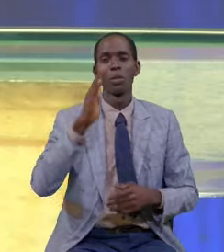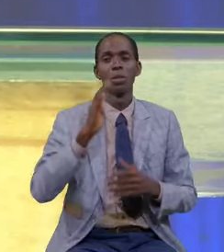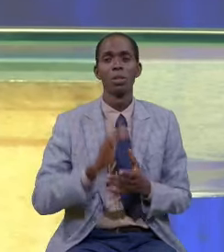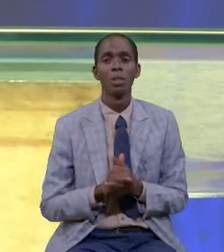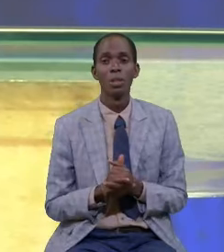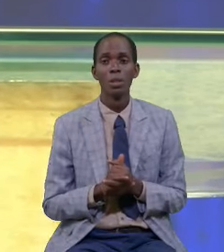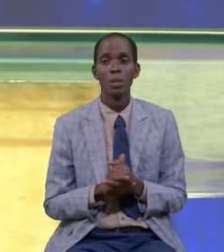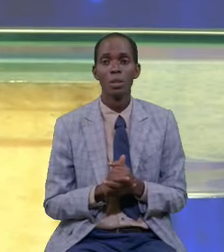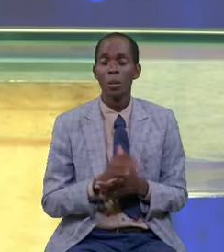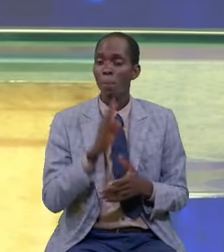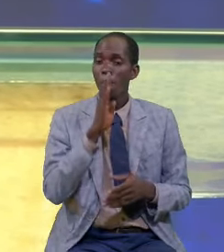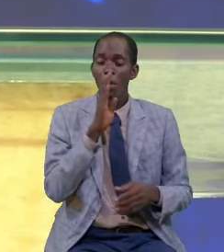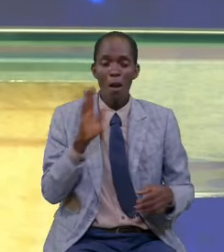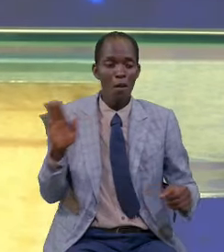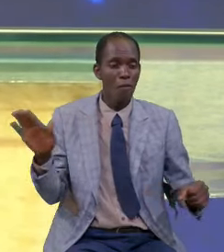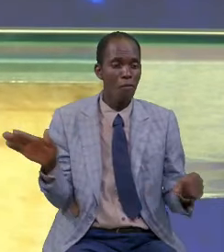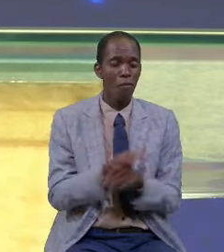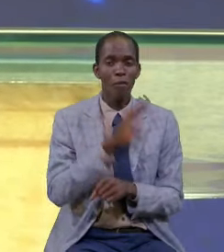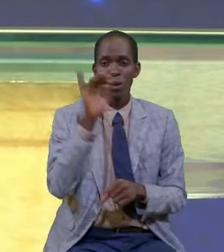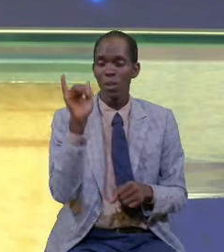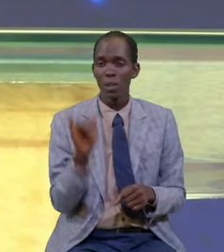Being fully persuaded.